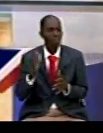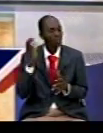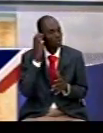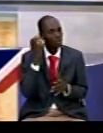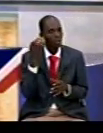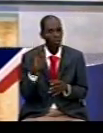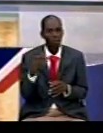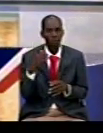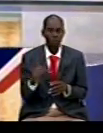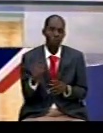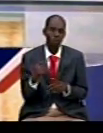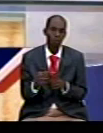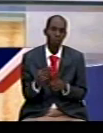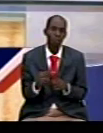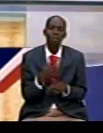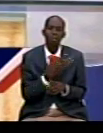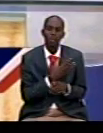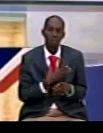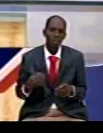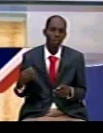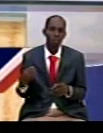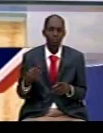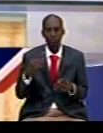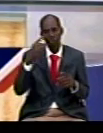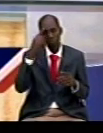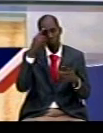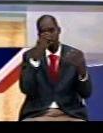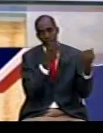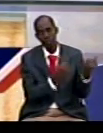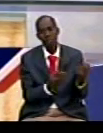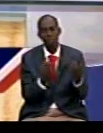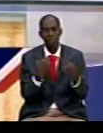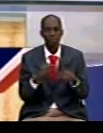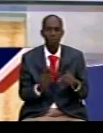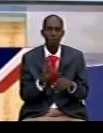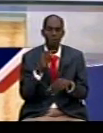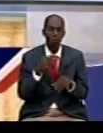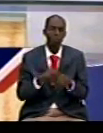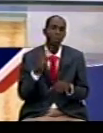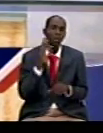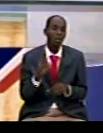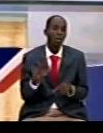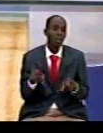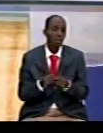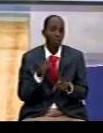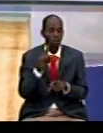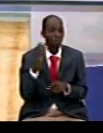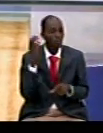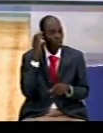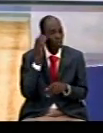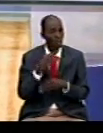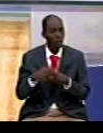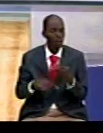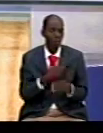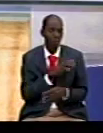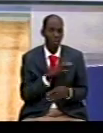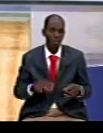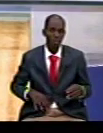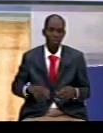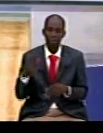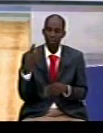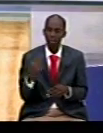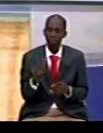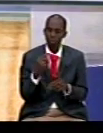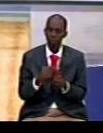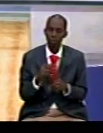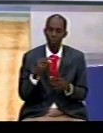of the Word, and faith came up in her. And as you hear about Christ, the